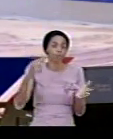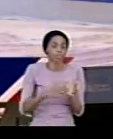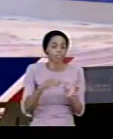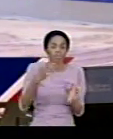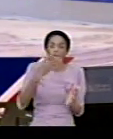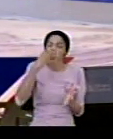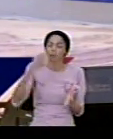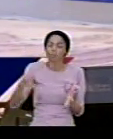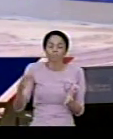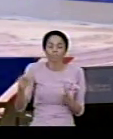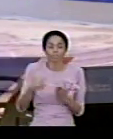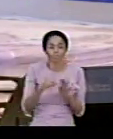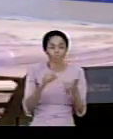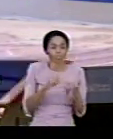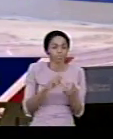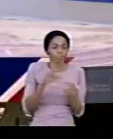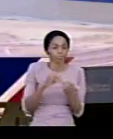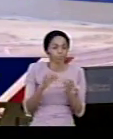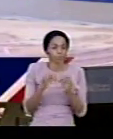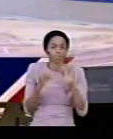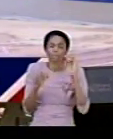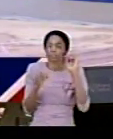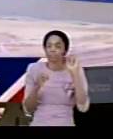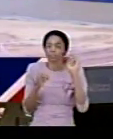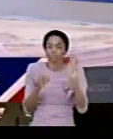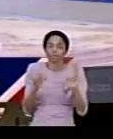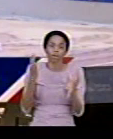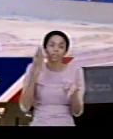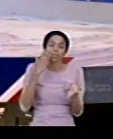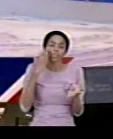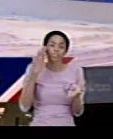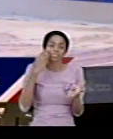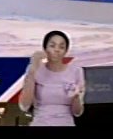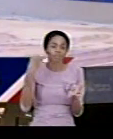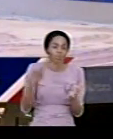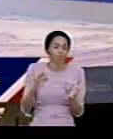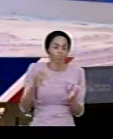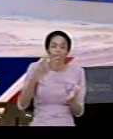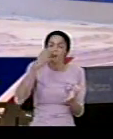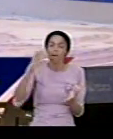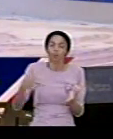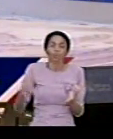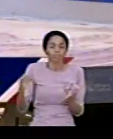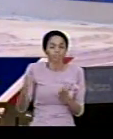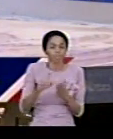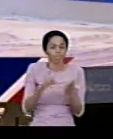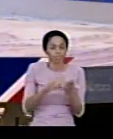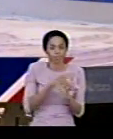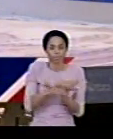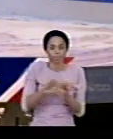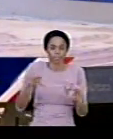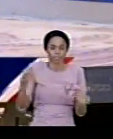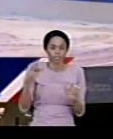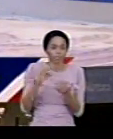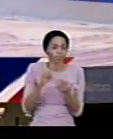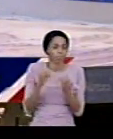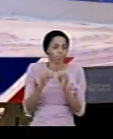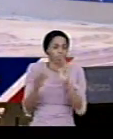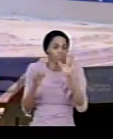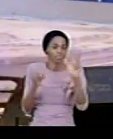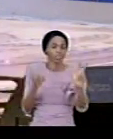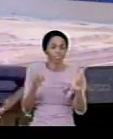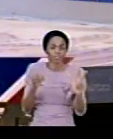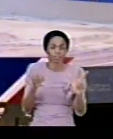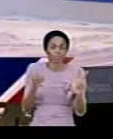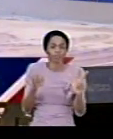two, realization of the curse on the lawless. Number three,